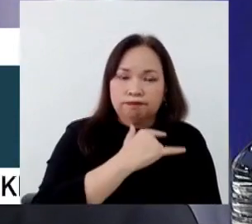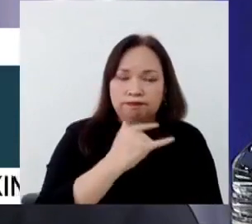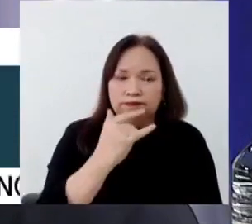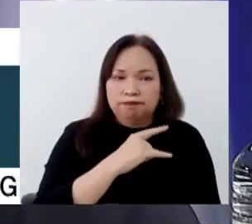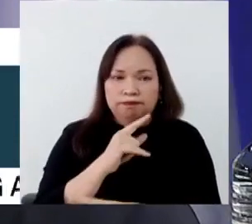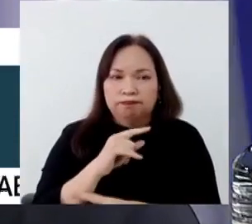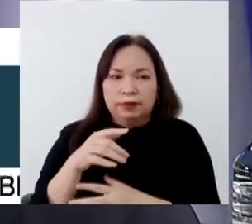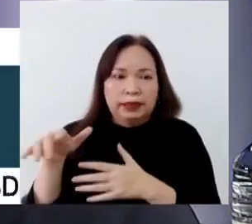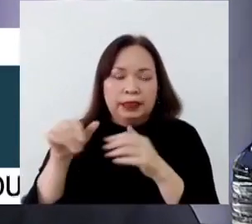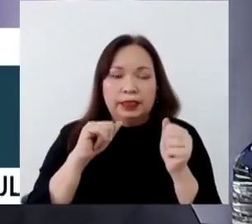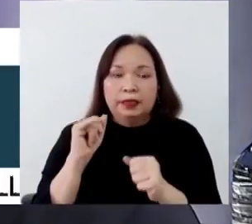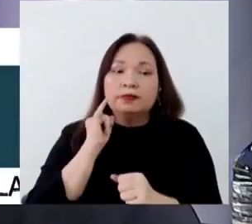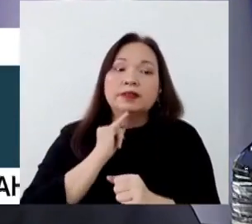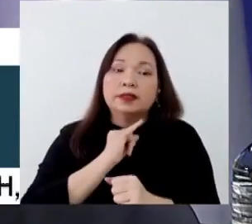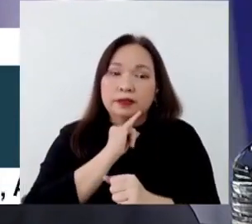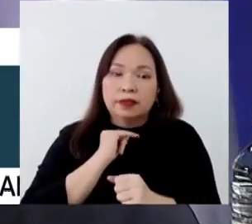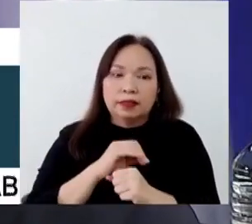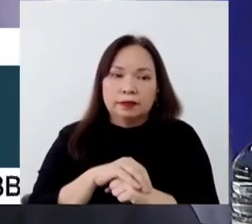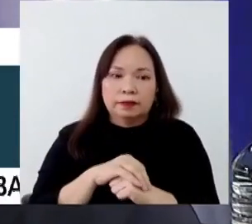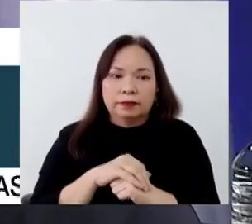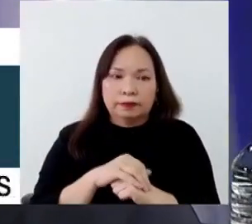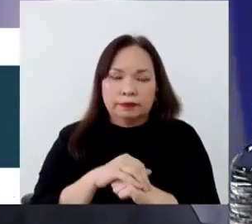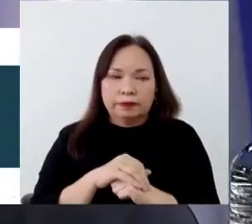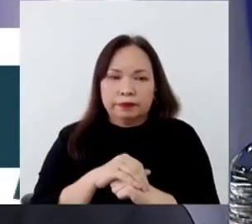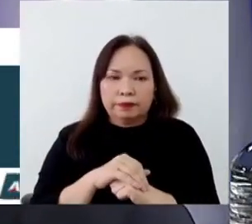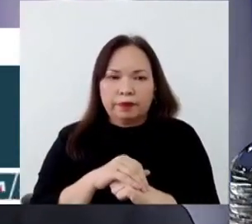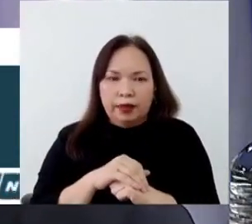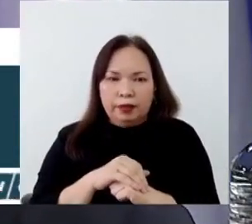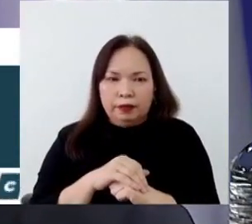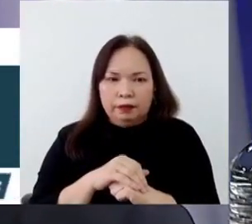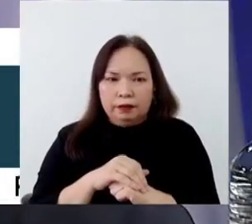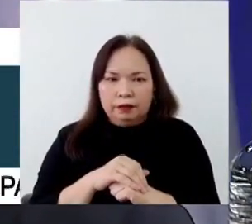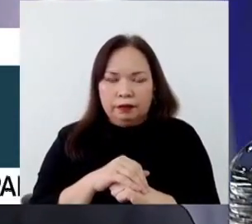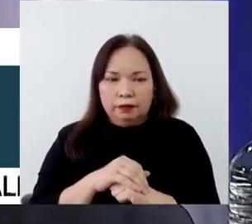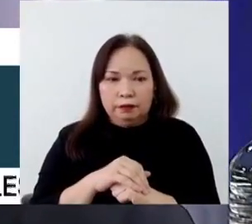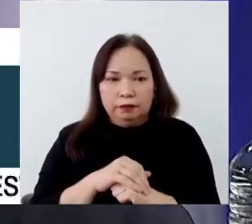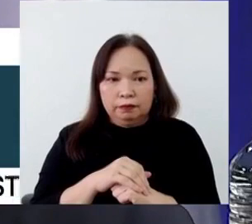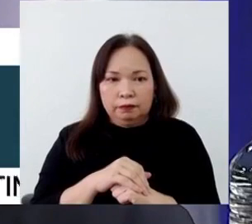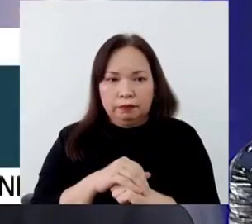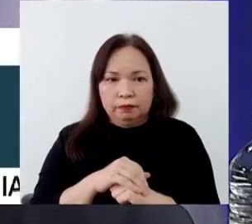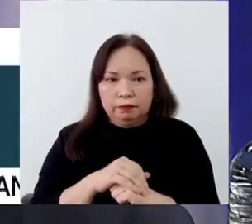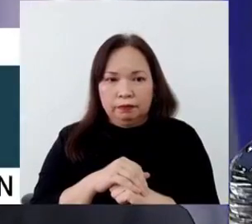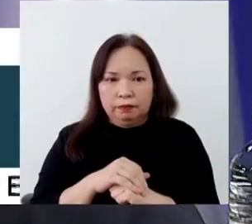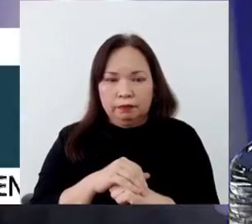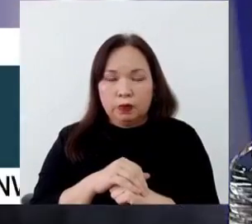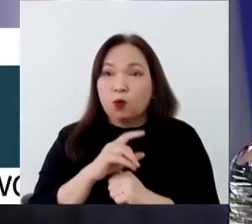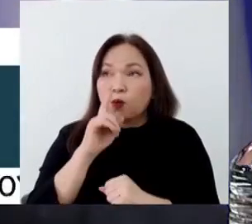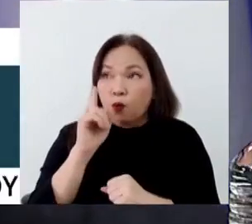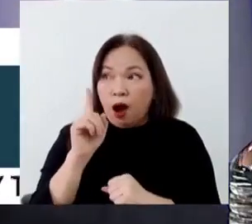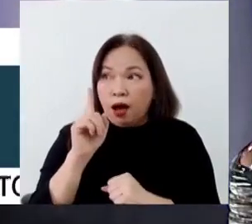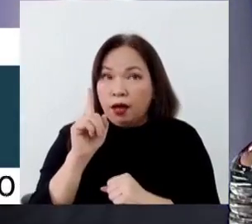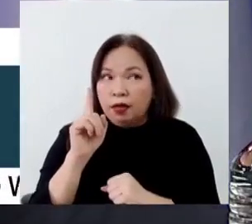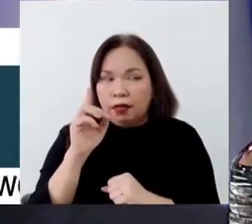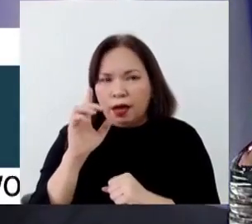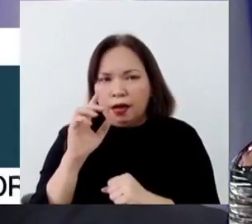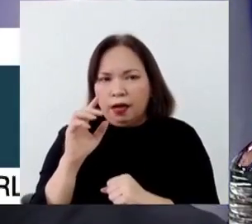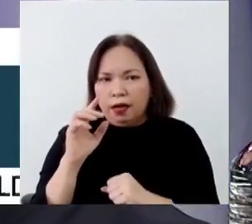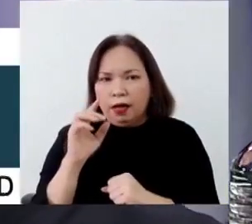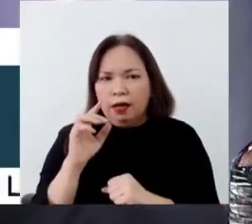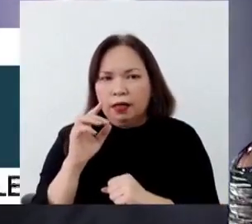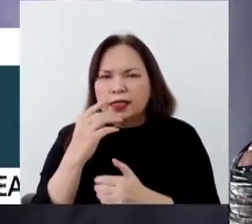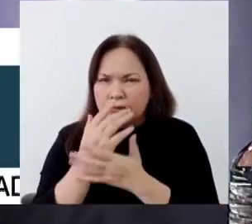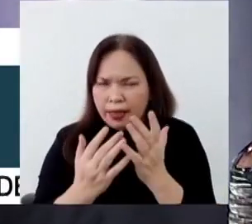El Al airline is still operating. Other airlines apparently have closed their flights, but there are